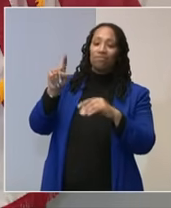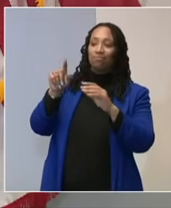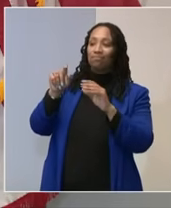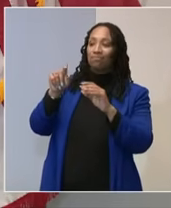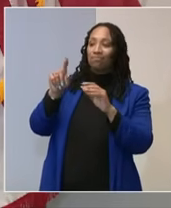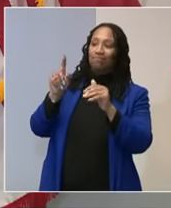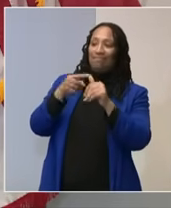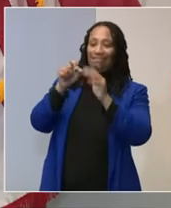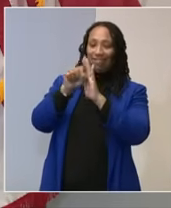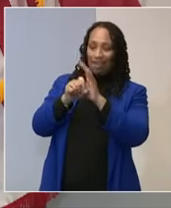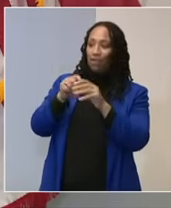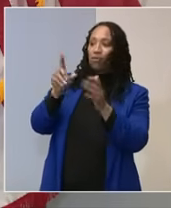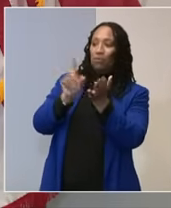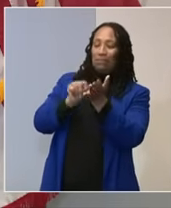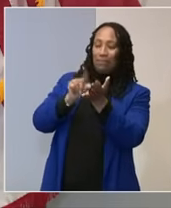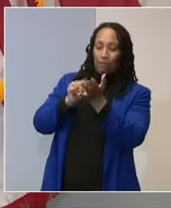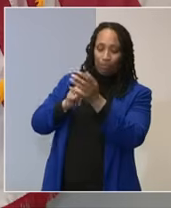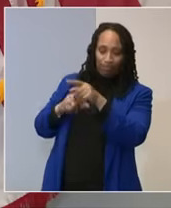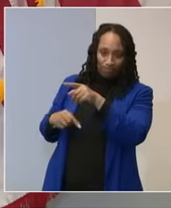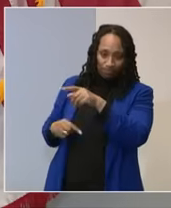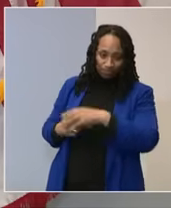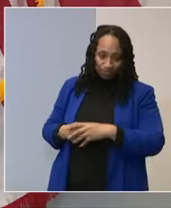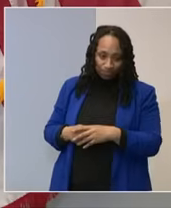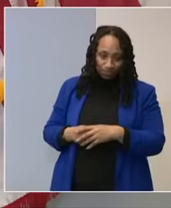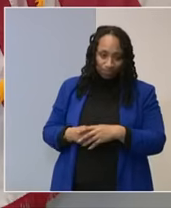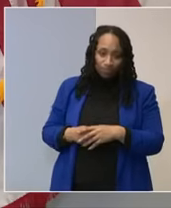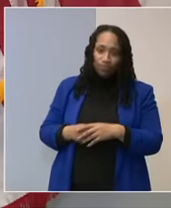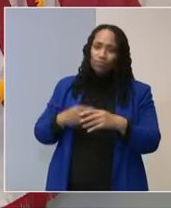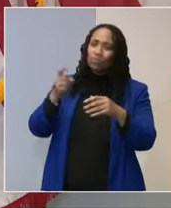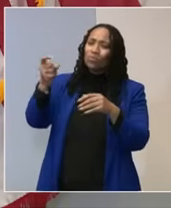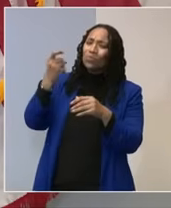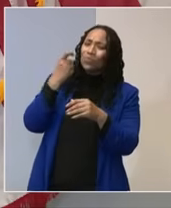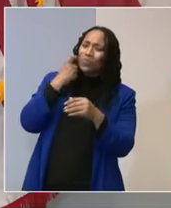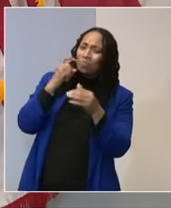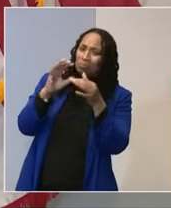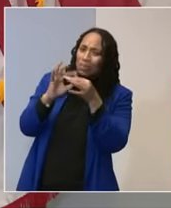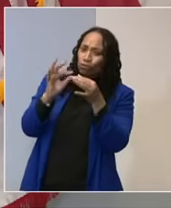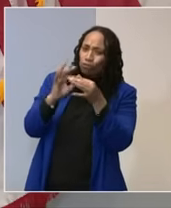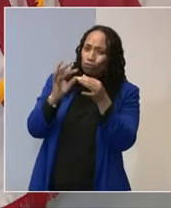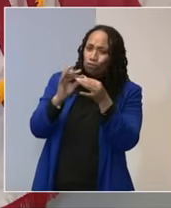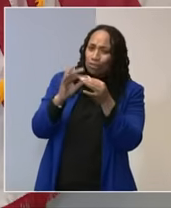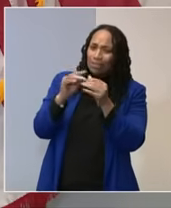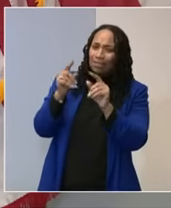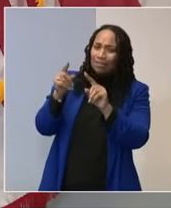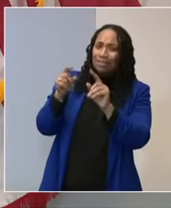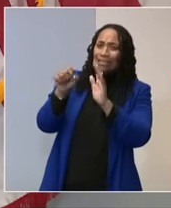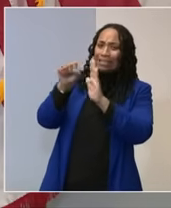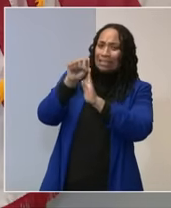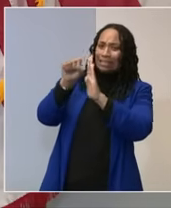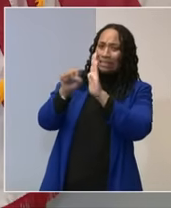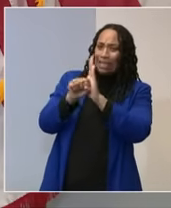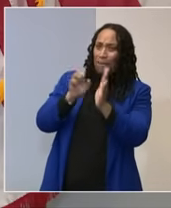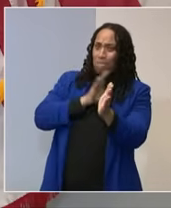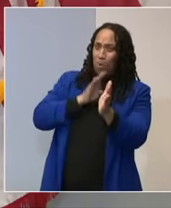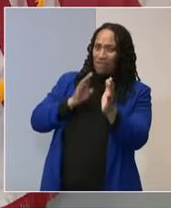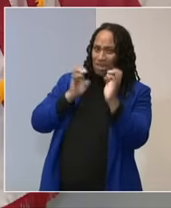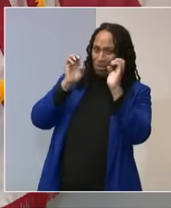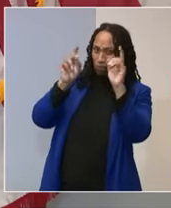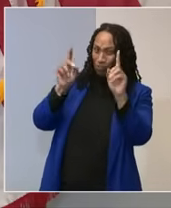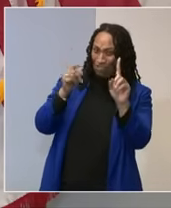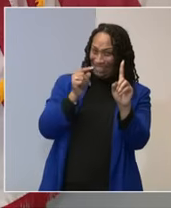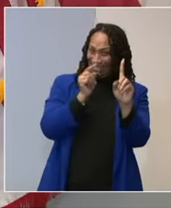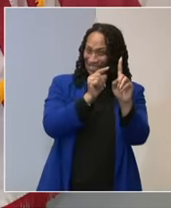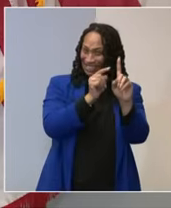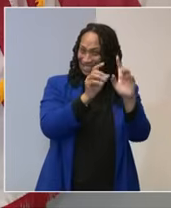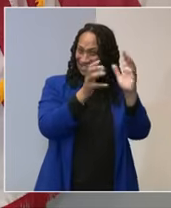D.C. government has to offer, short of the State Board of Education, I suppose. Is there anything in those 20 years, for better or for worse, that has